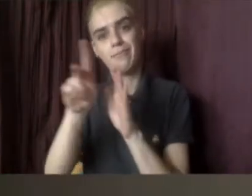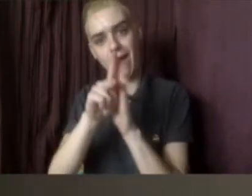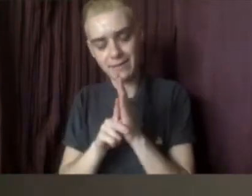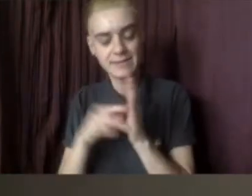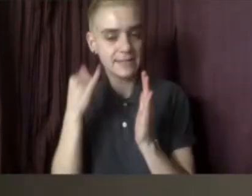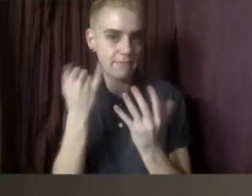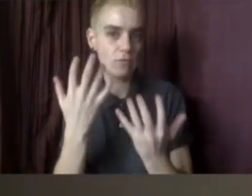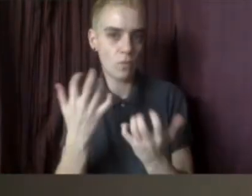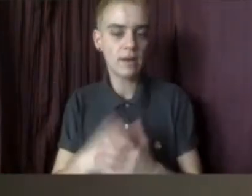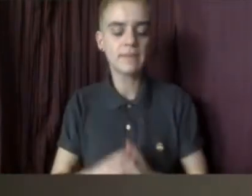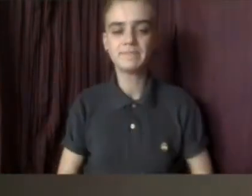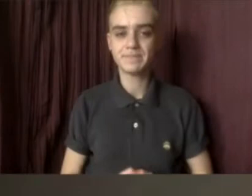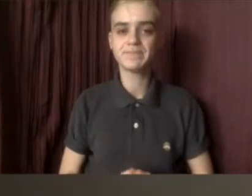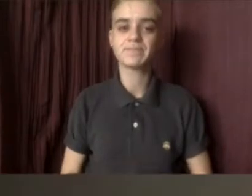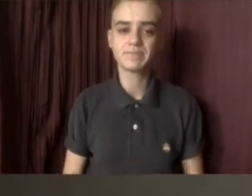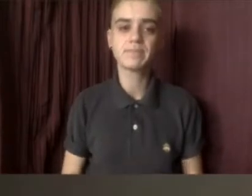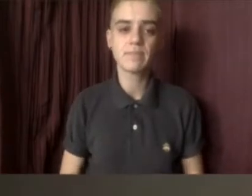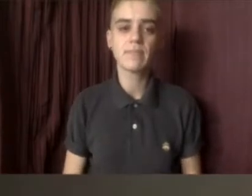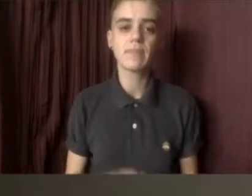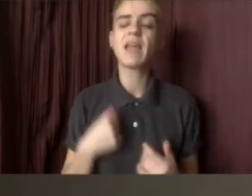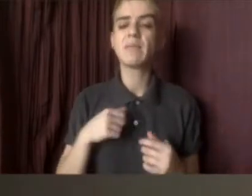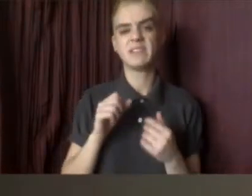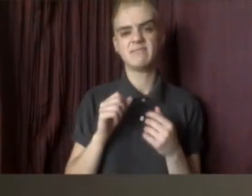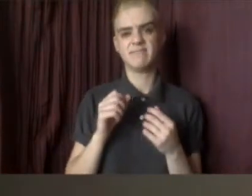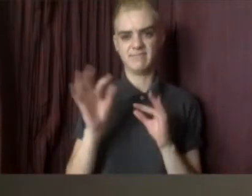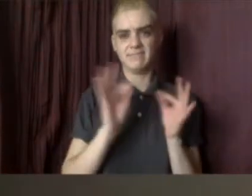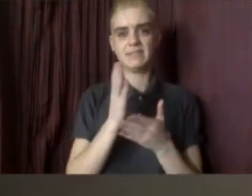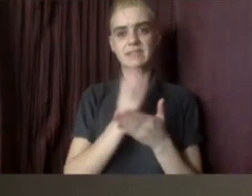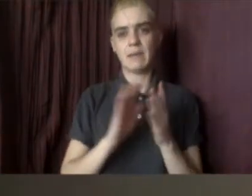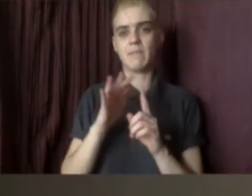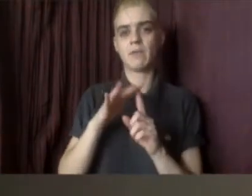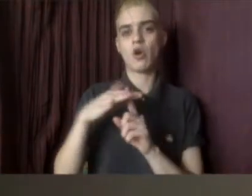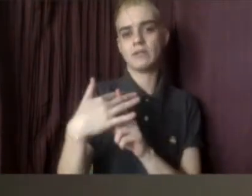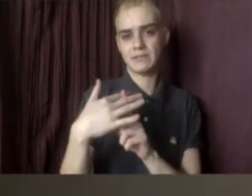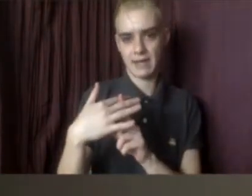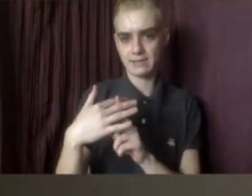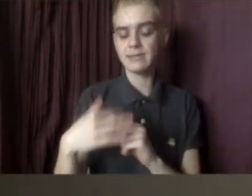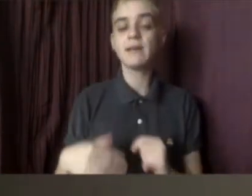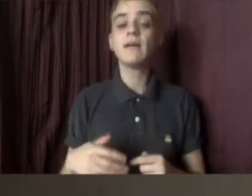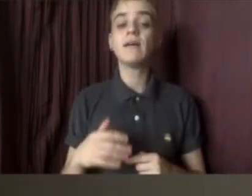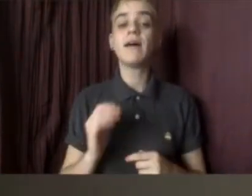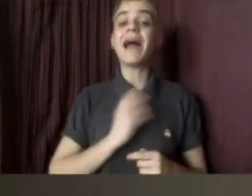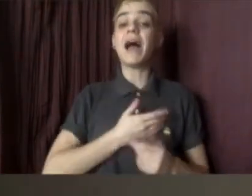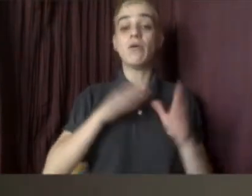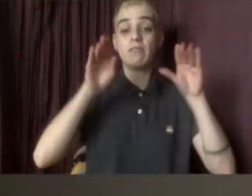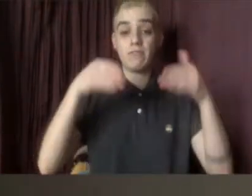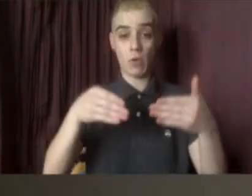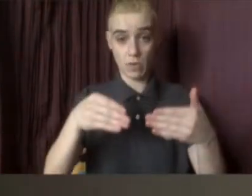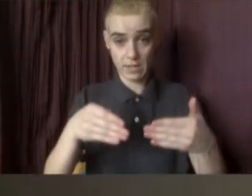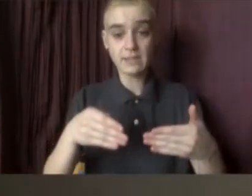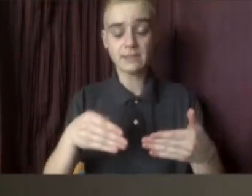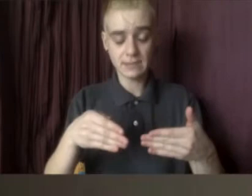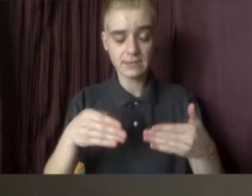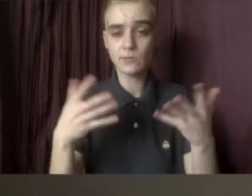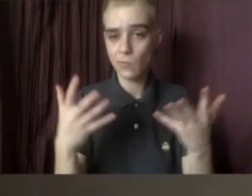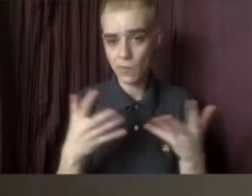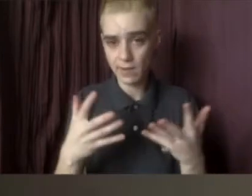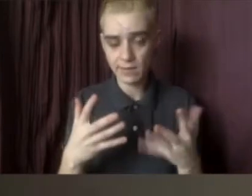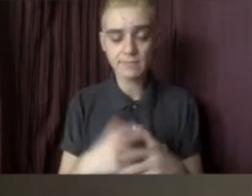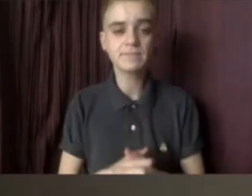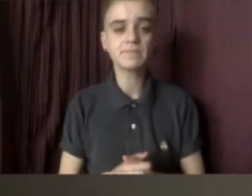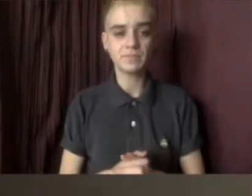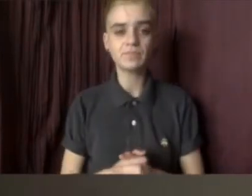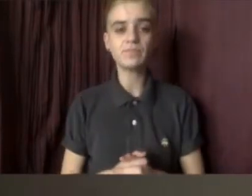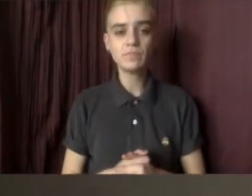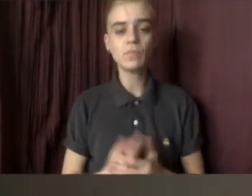obvious, the baseline access, then the John Lewis Voting Rights Advancement Act to stem the